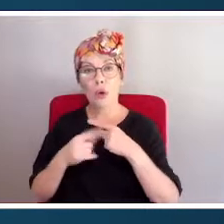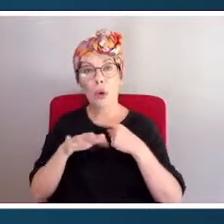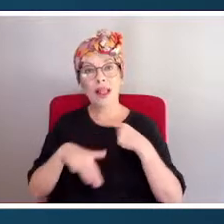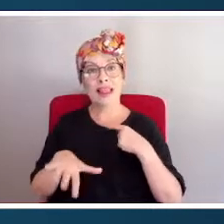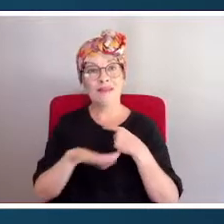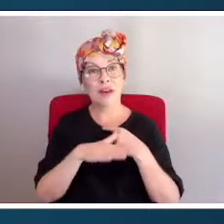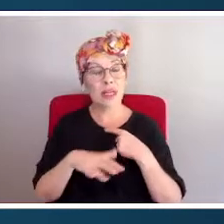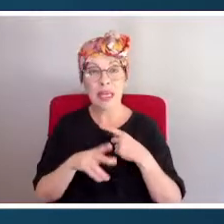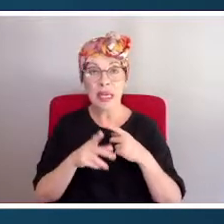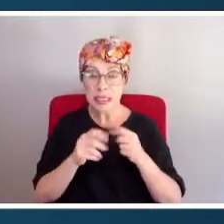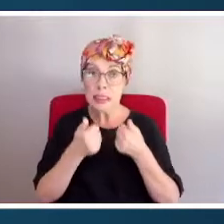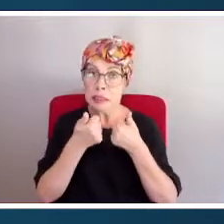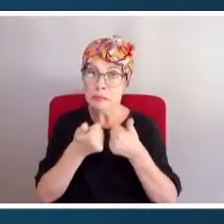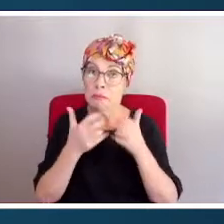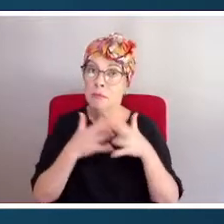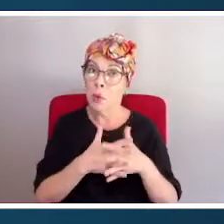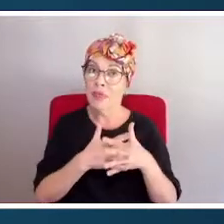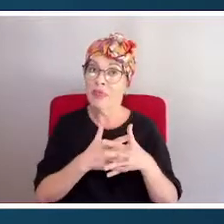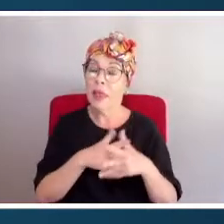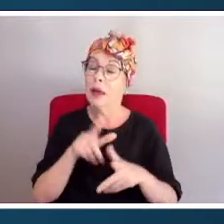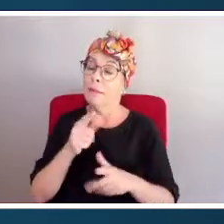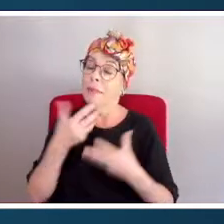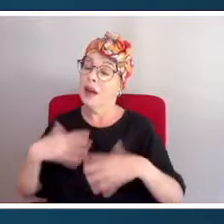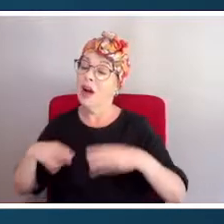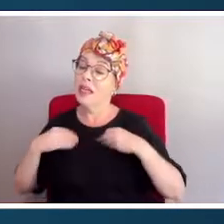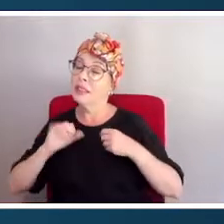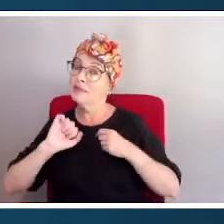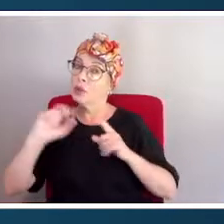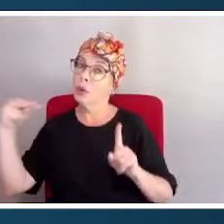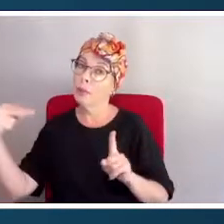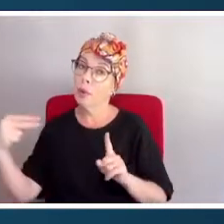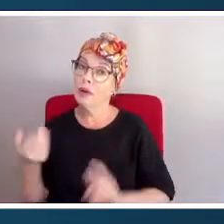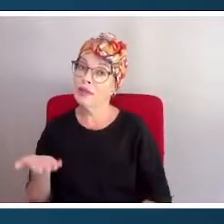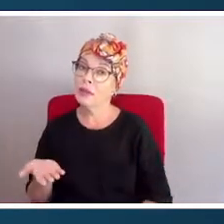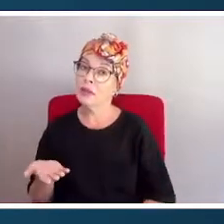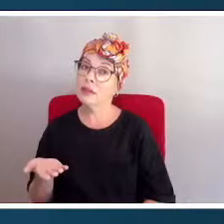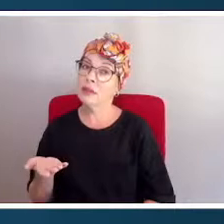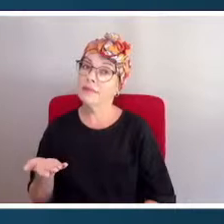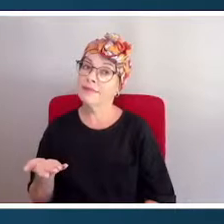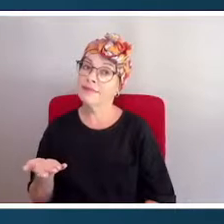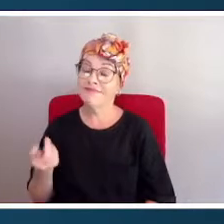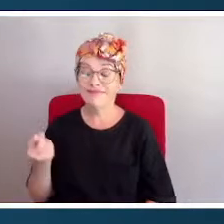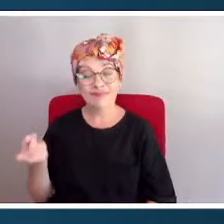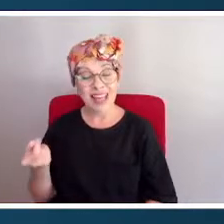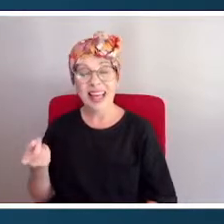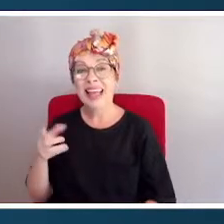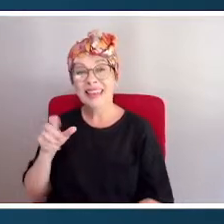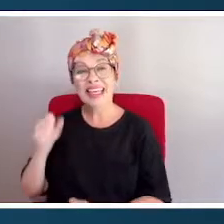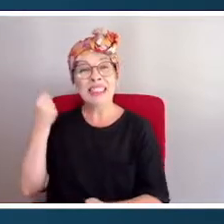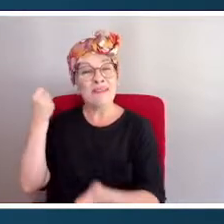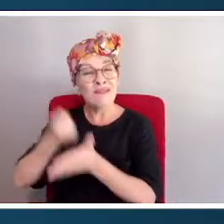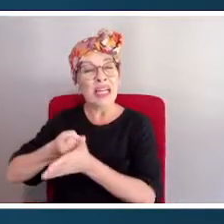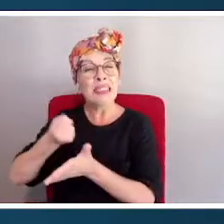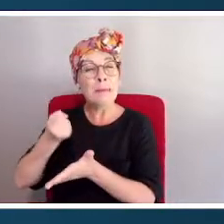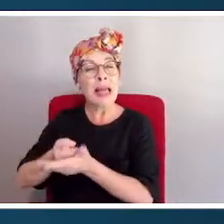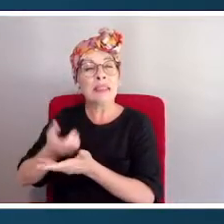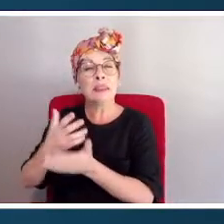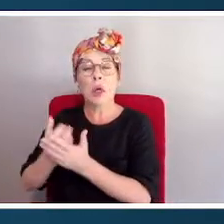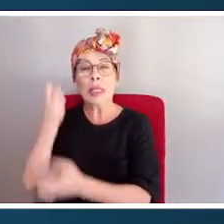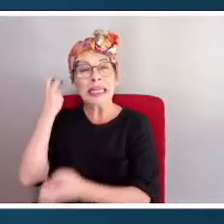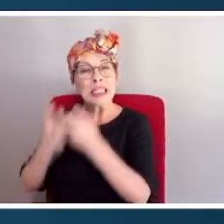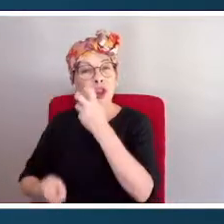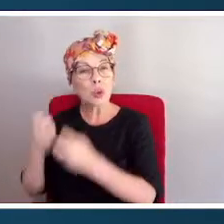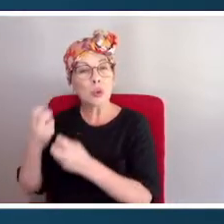bad thing. But I take your point. I mean, the most fundamental issues that countries in the Pacific face is